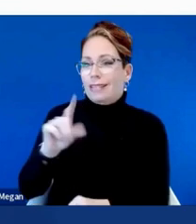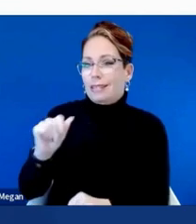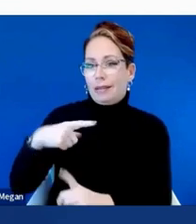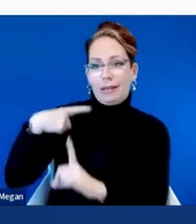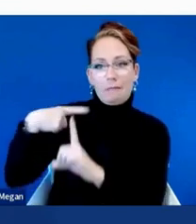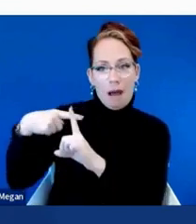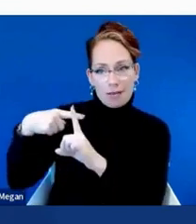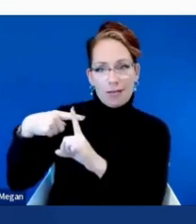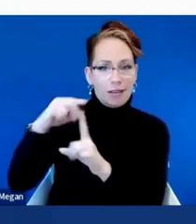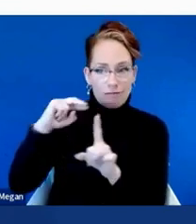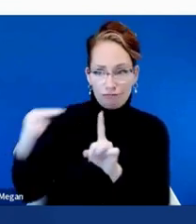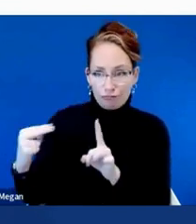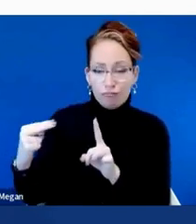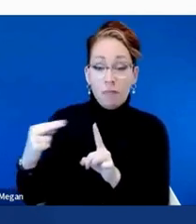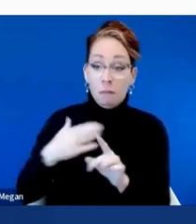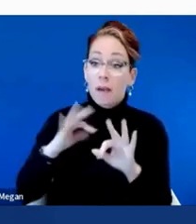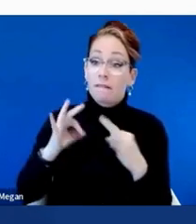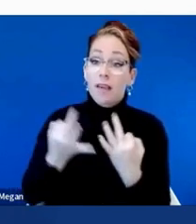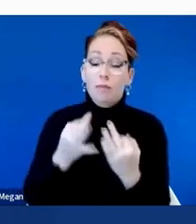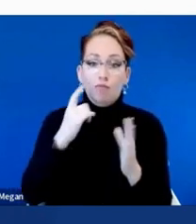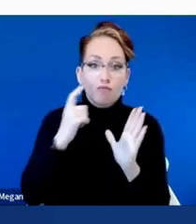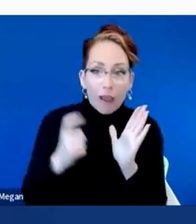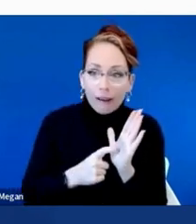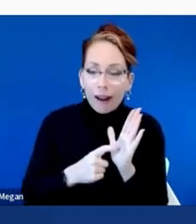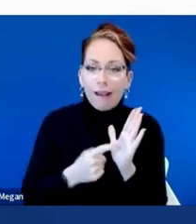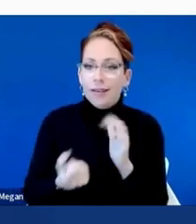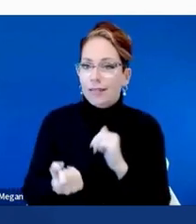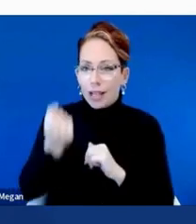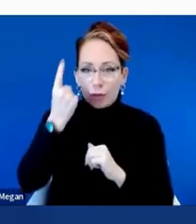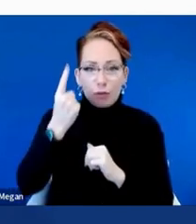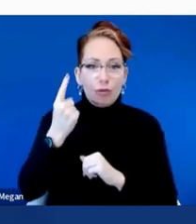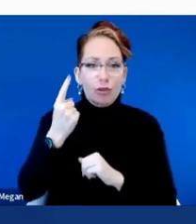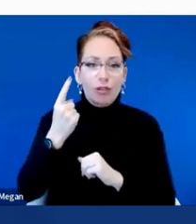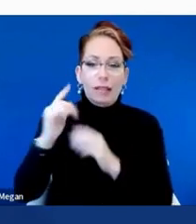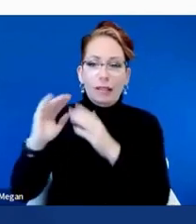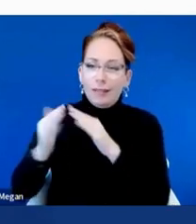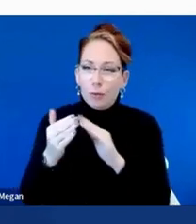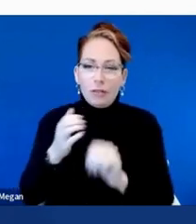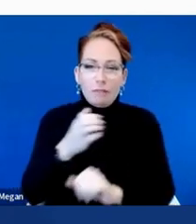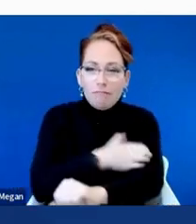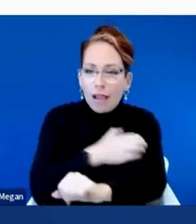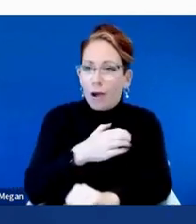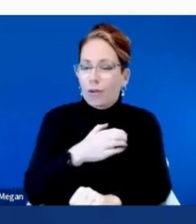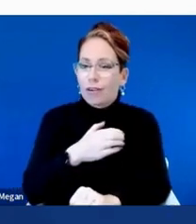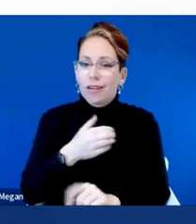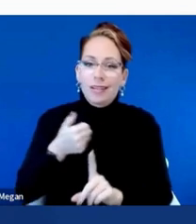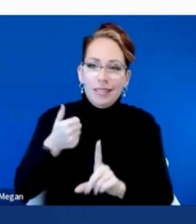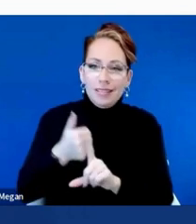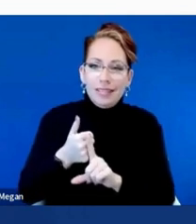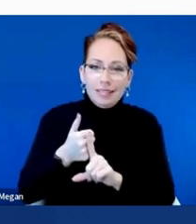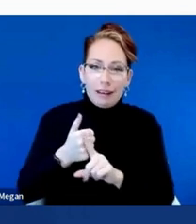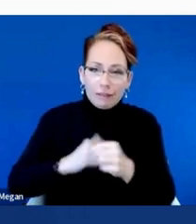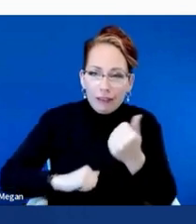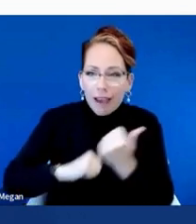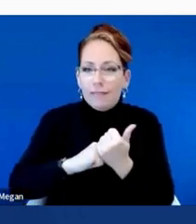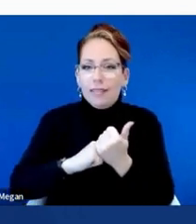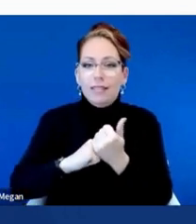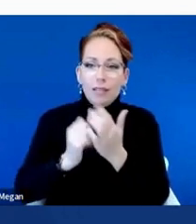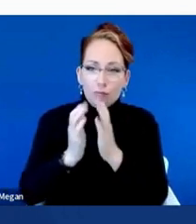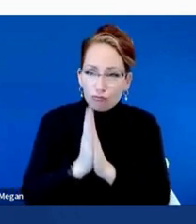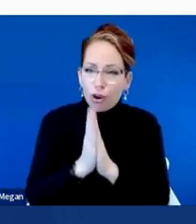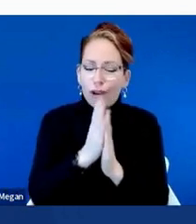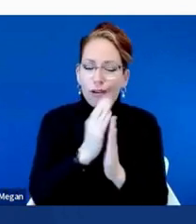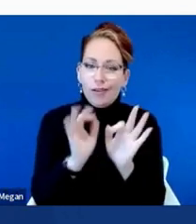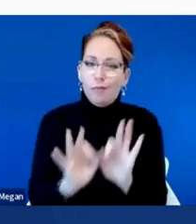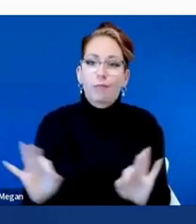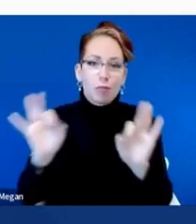who recognized and understood the power of community, self-advocacy, prayer, and also the importance of having